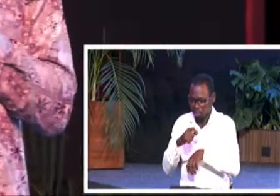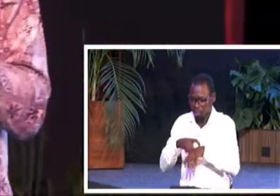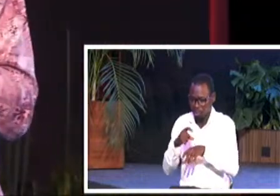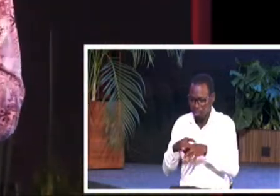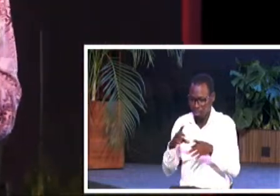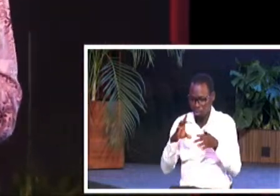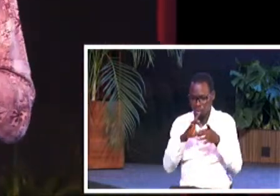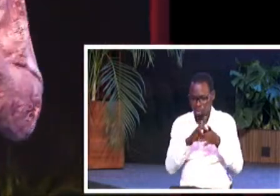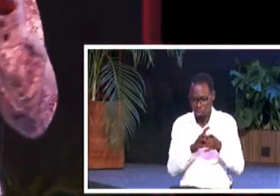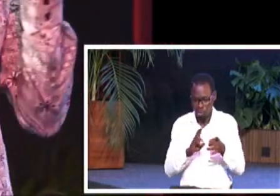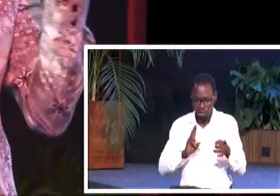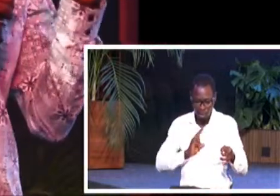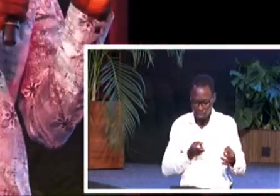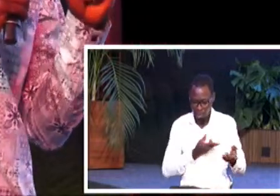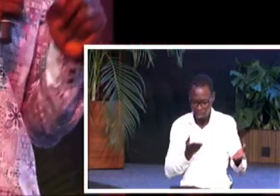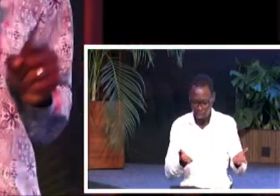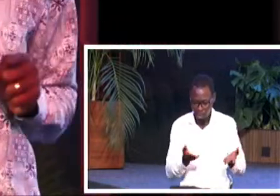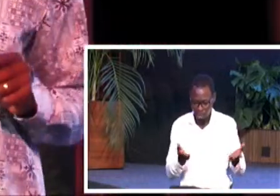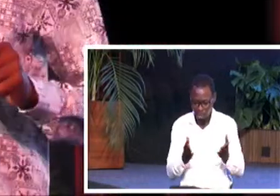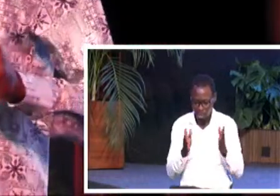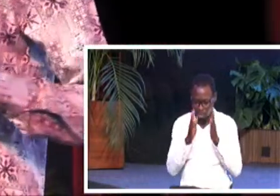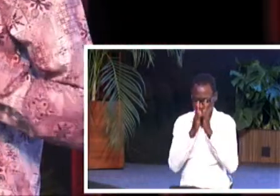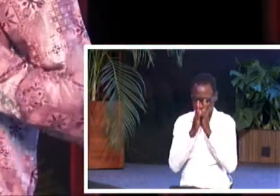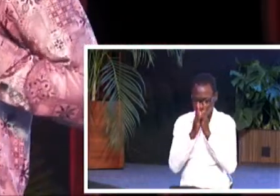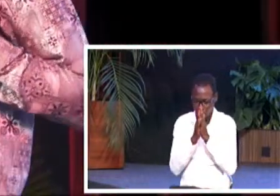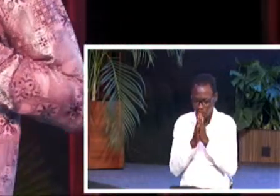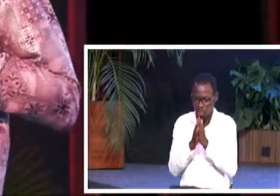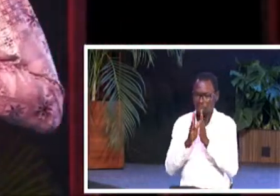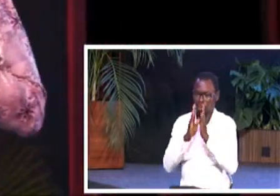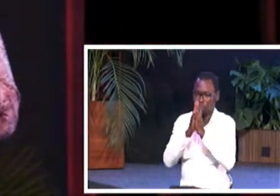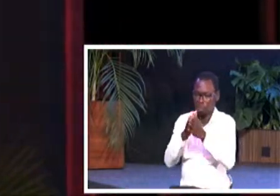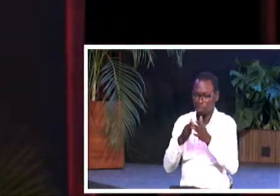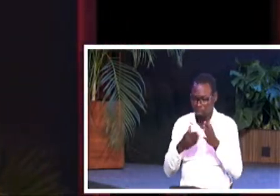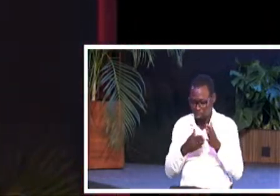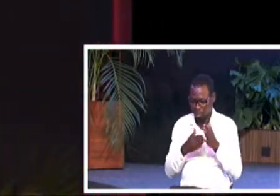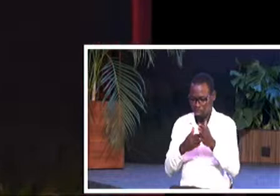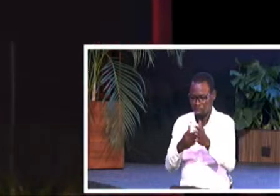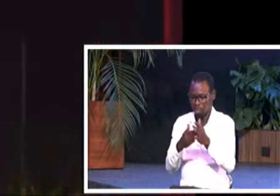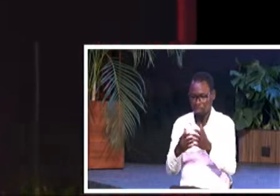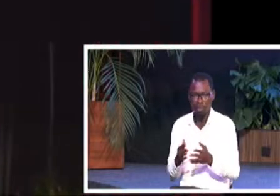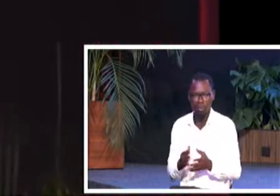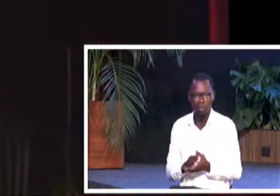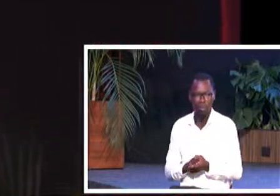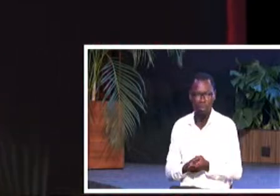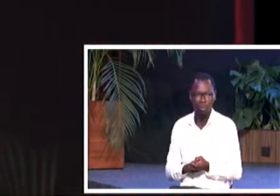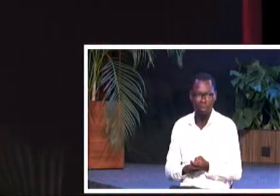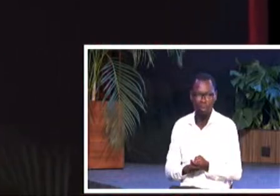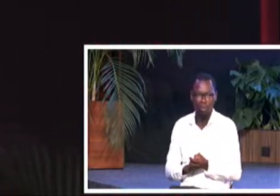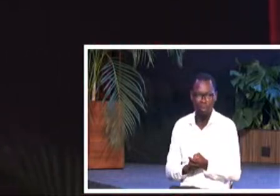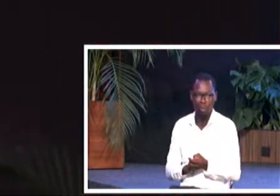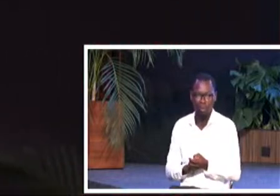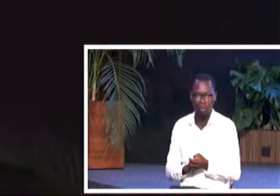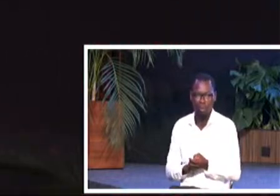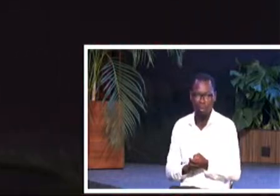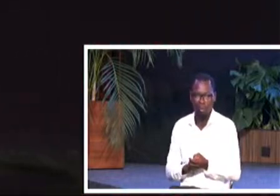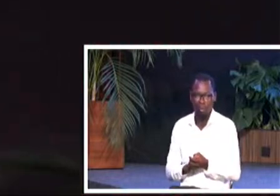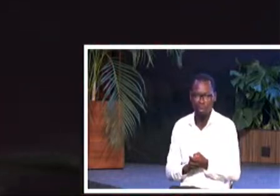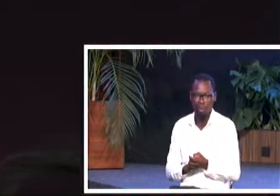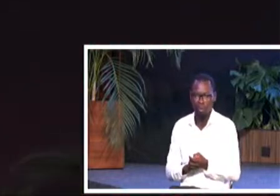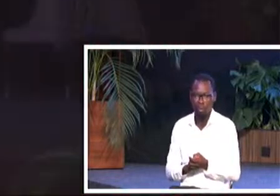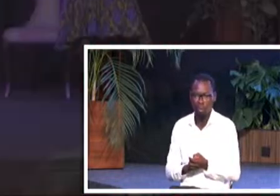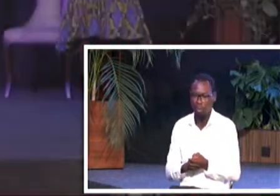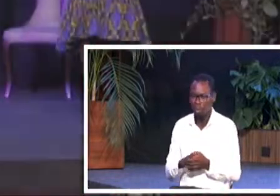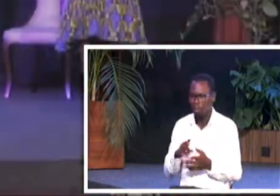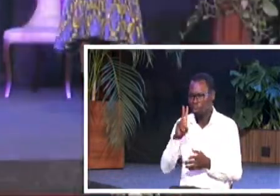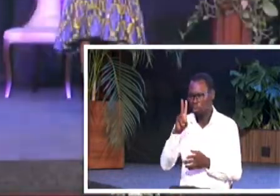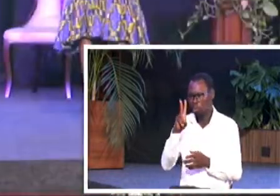let's pray as we trust God for ideas and for direction. My story, Catherine, is about a particular year, 2000